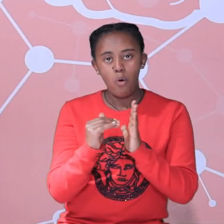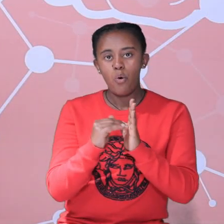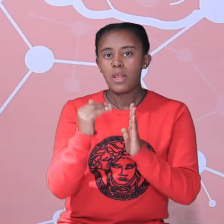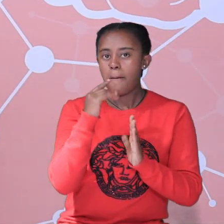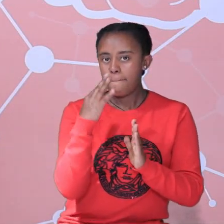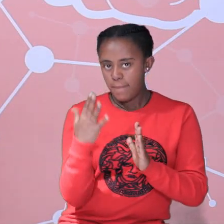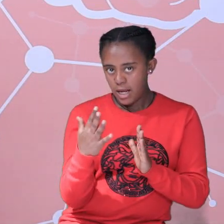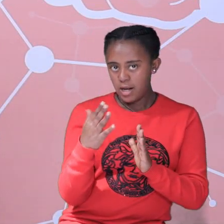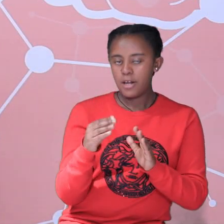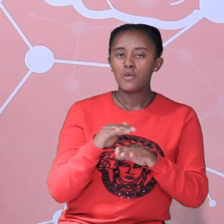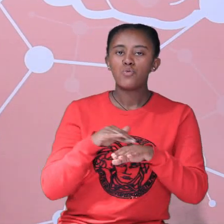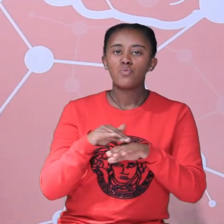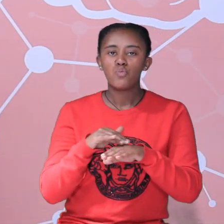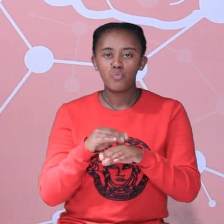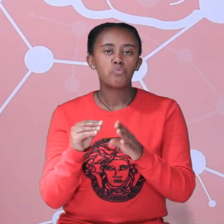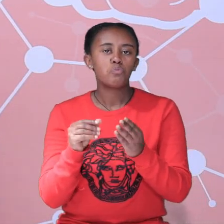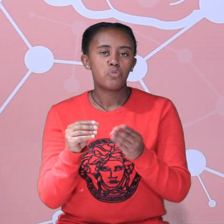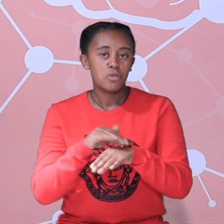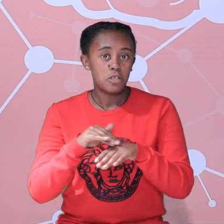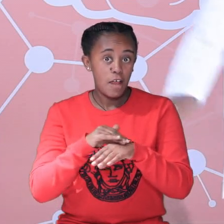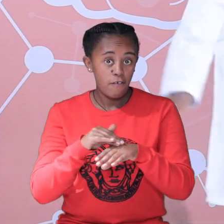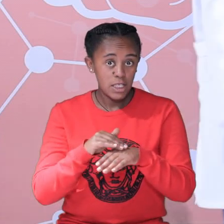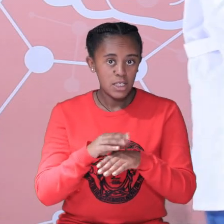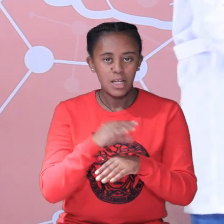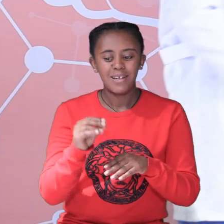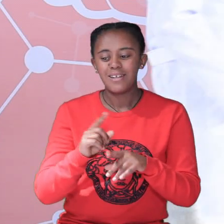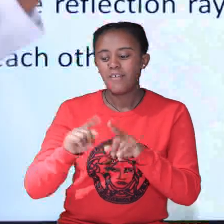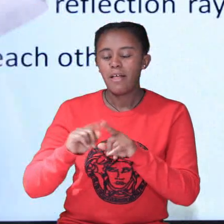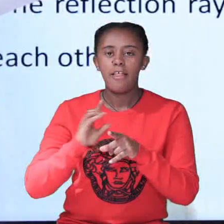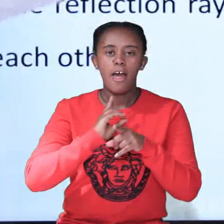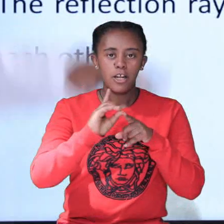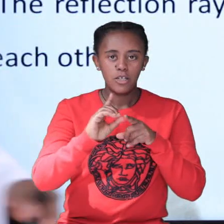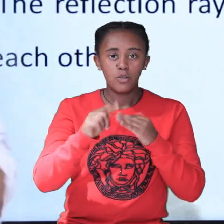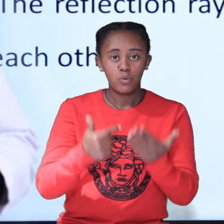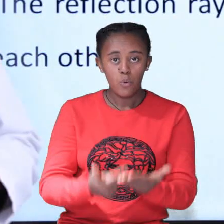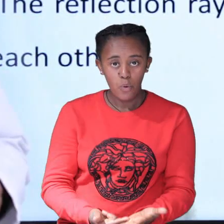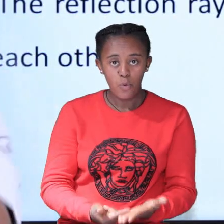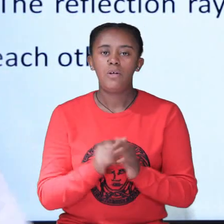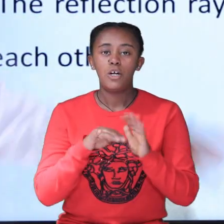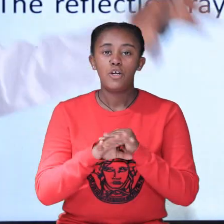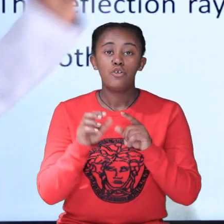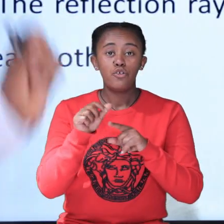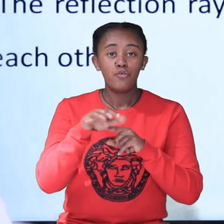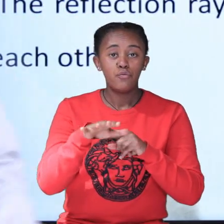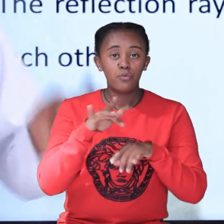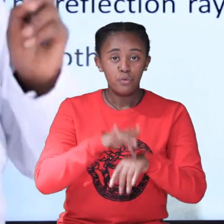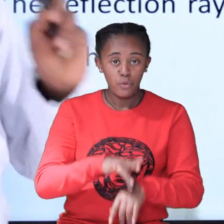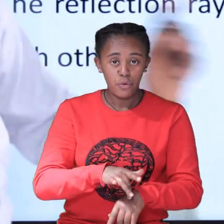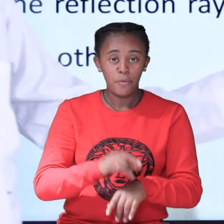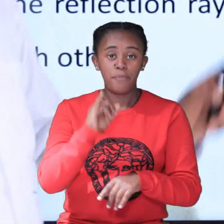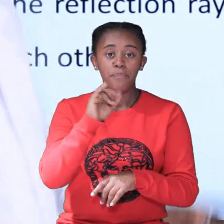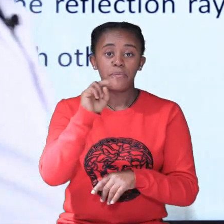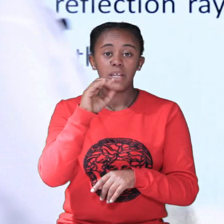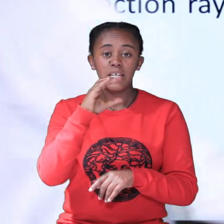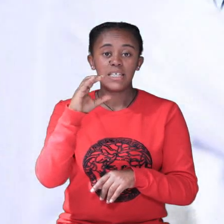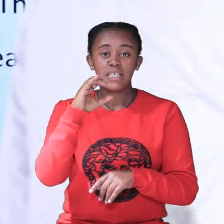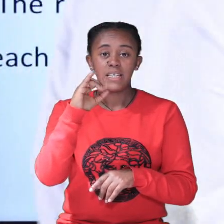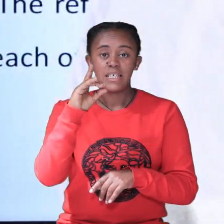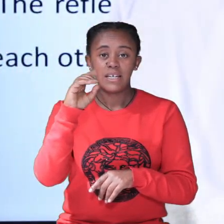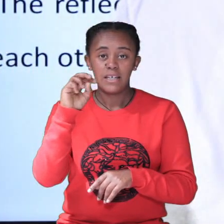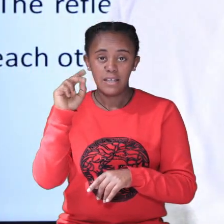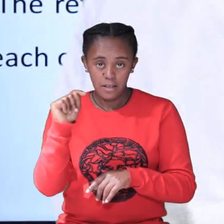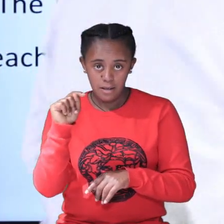or the smooth surface. It reflects different direction. In diffused reflection, the incidence rays